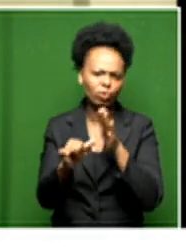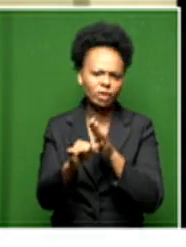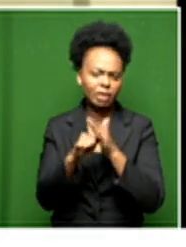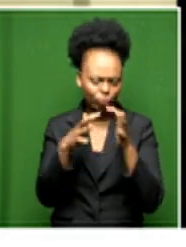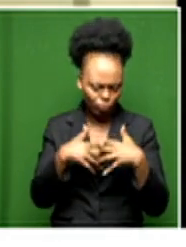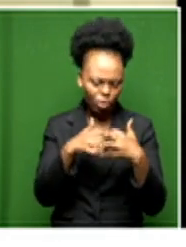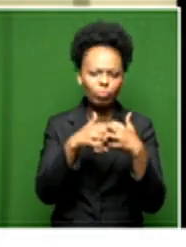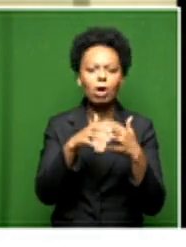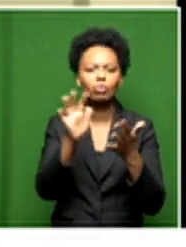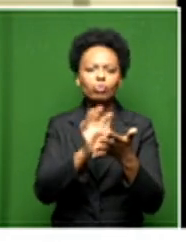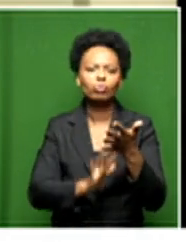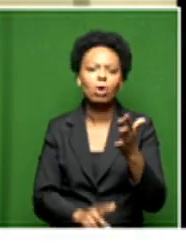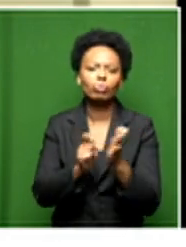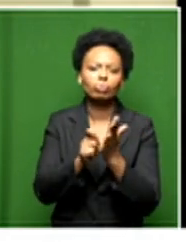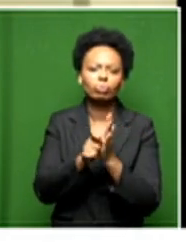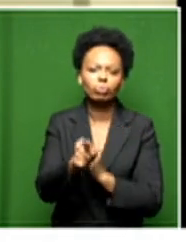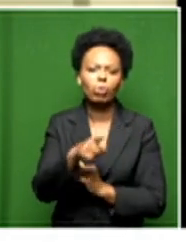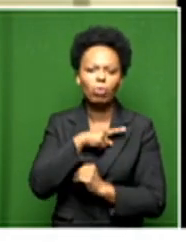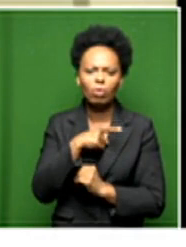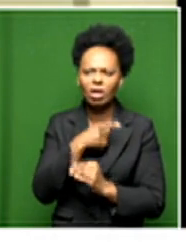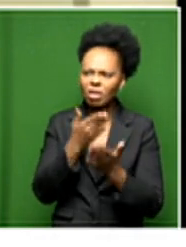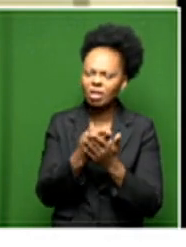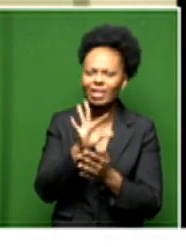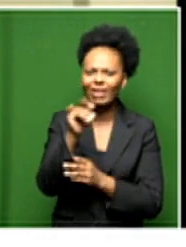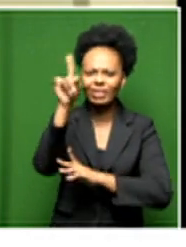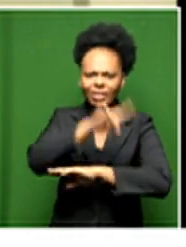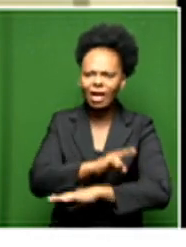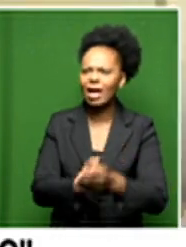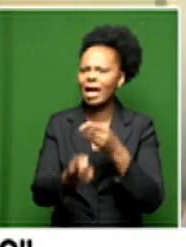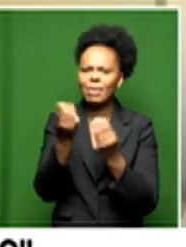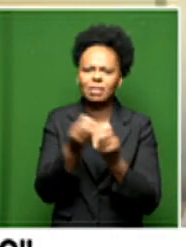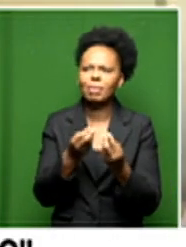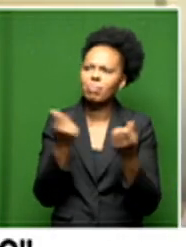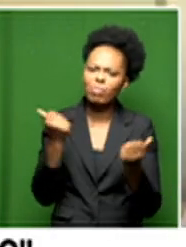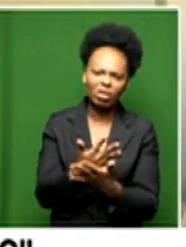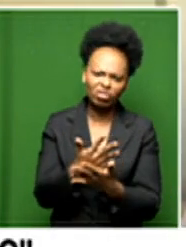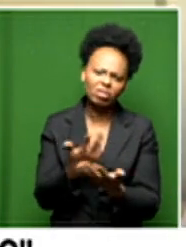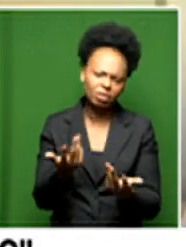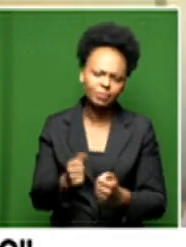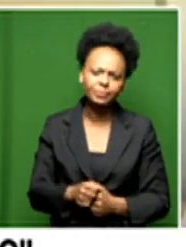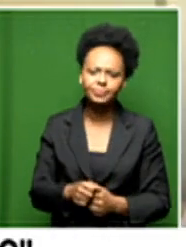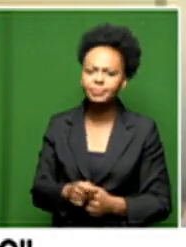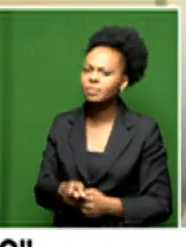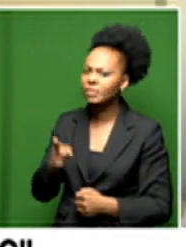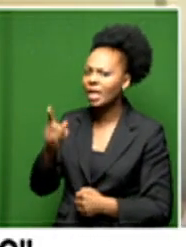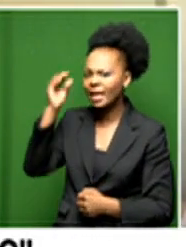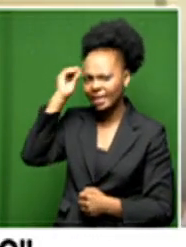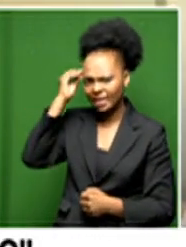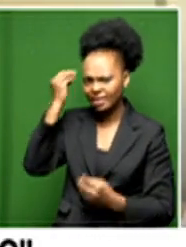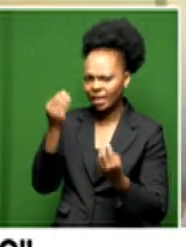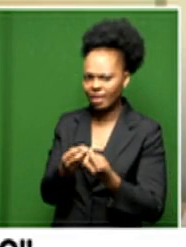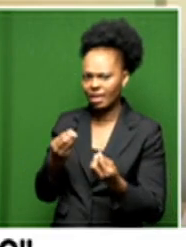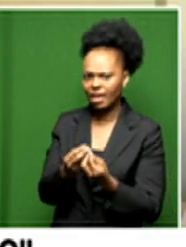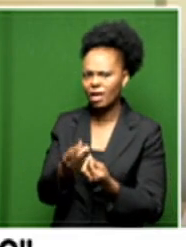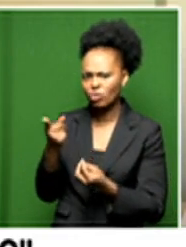just reflections of how we can find magic in everyday moments. And perhaps one of the interesting ones where you share your experience